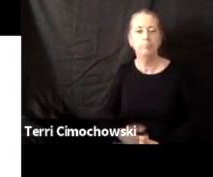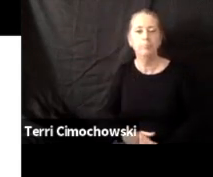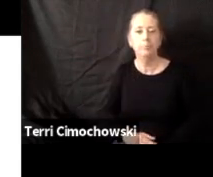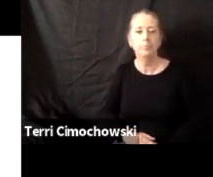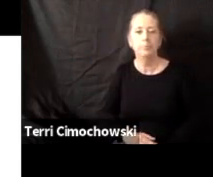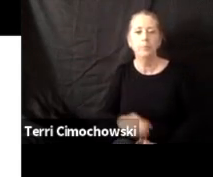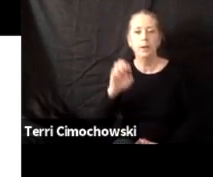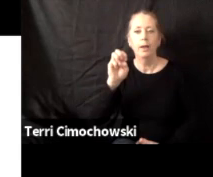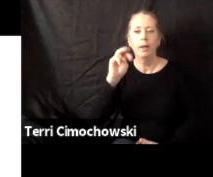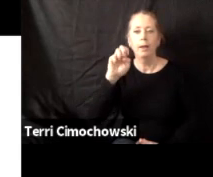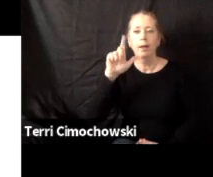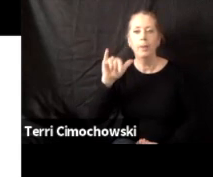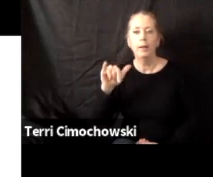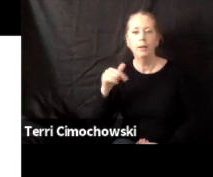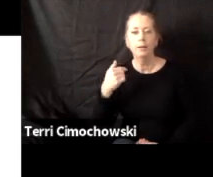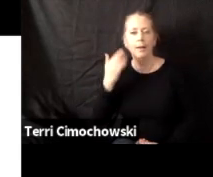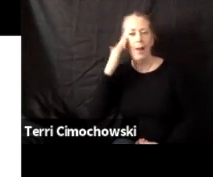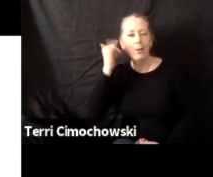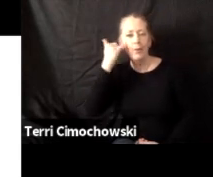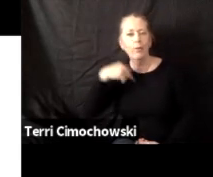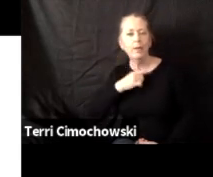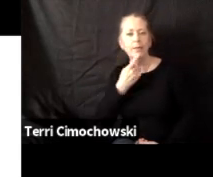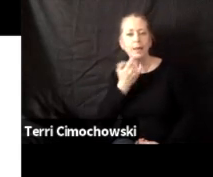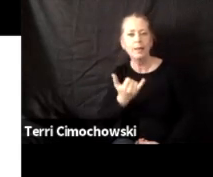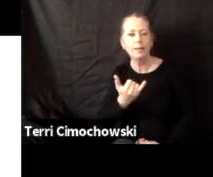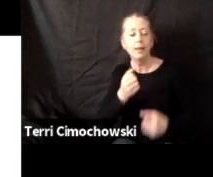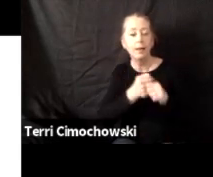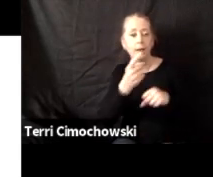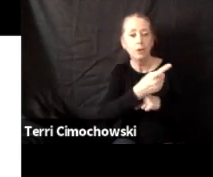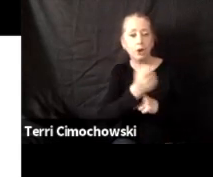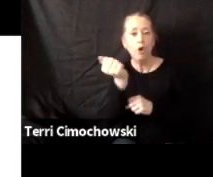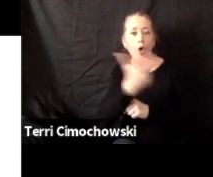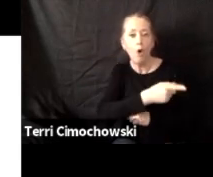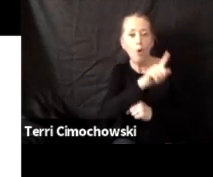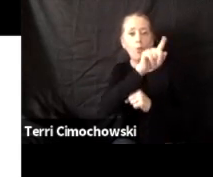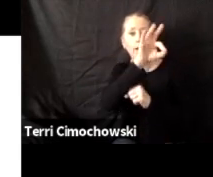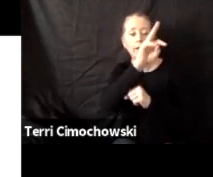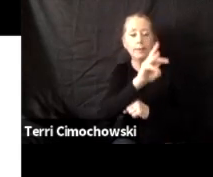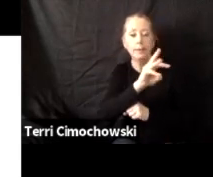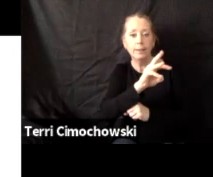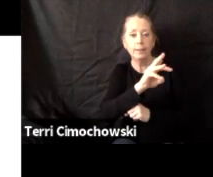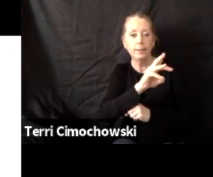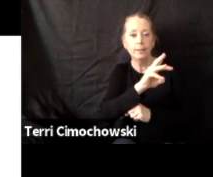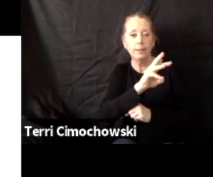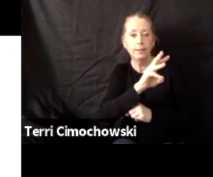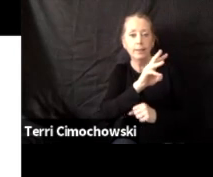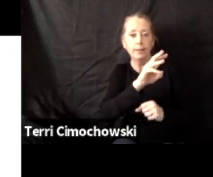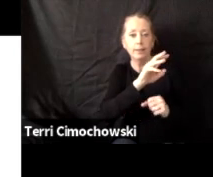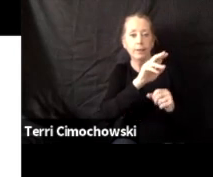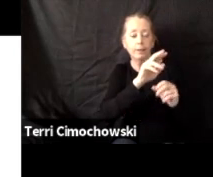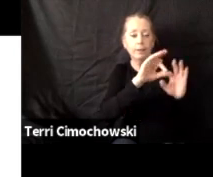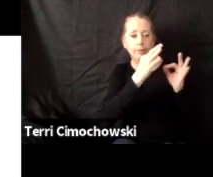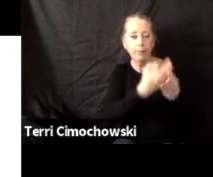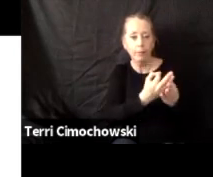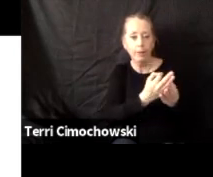And Emily, I don't know if we said this, but for next year, it'll be open for all 196 residents. The following year, they're looking to open it